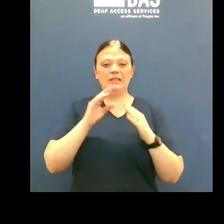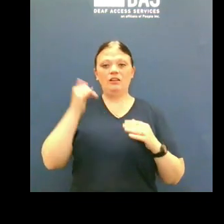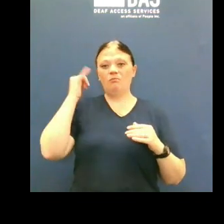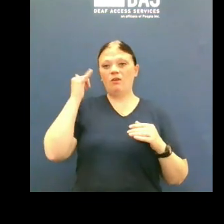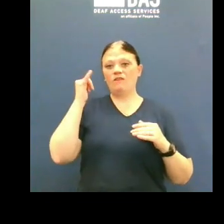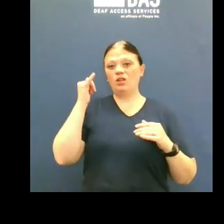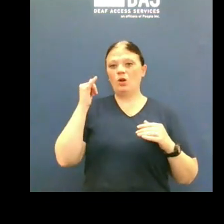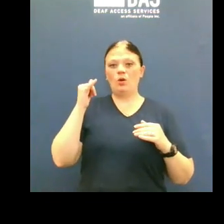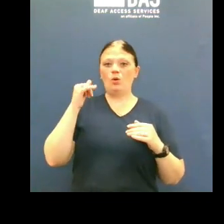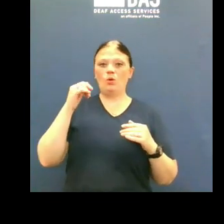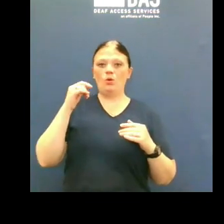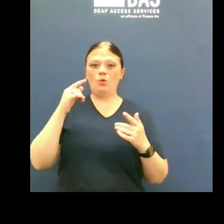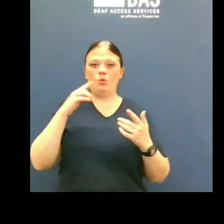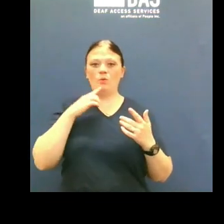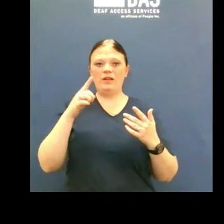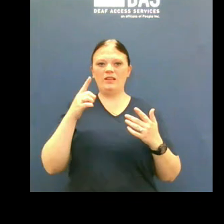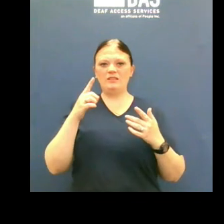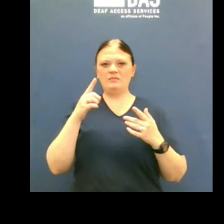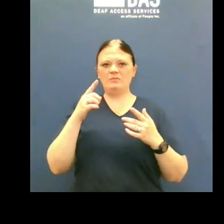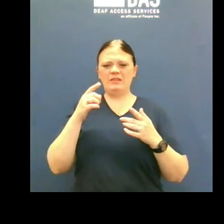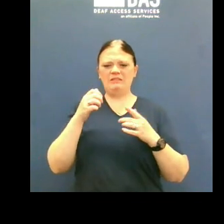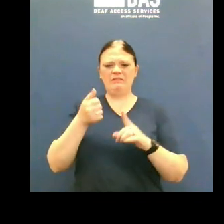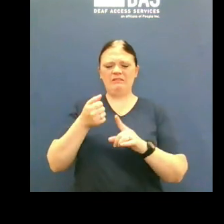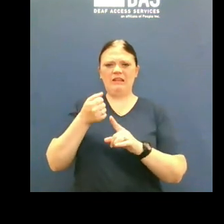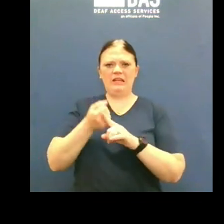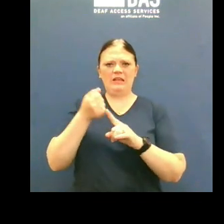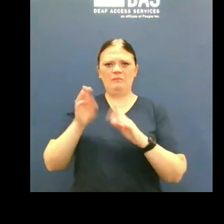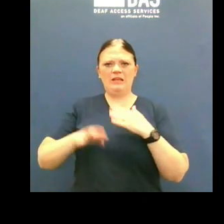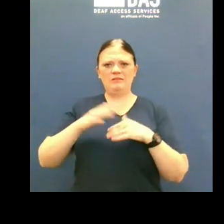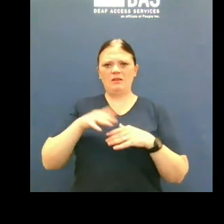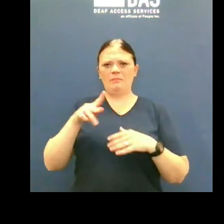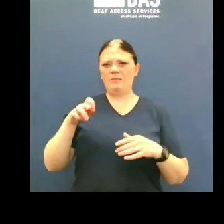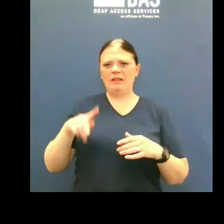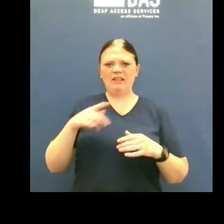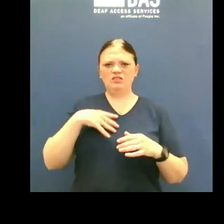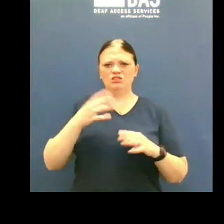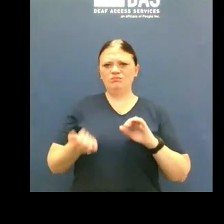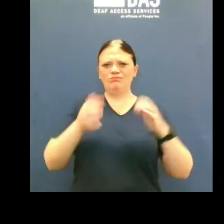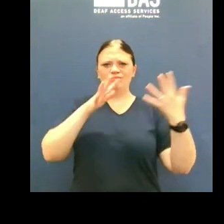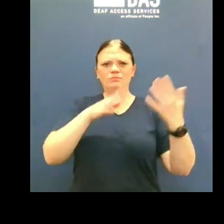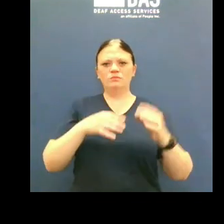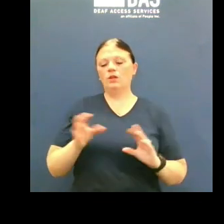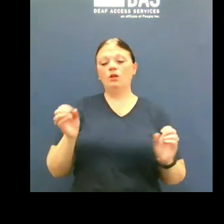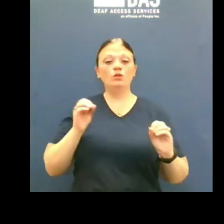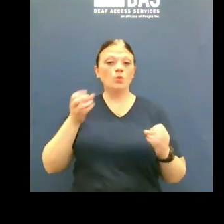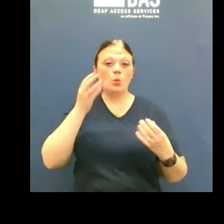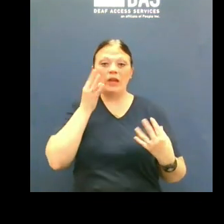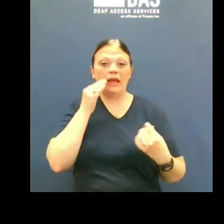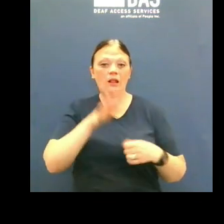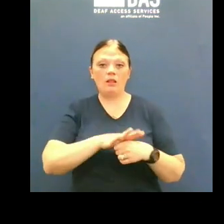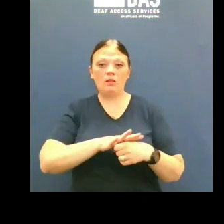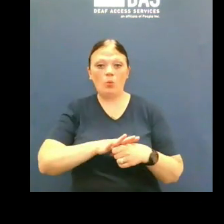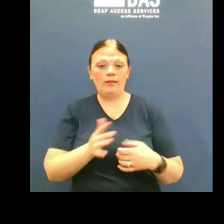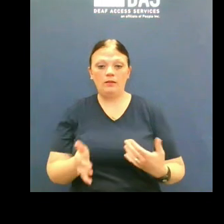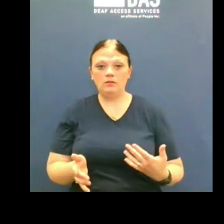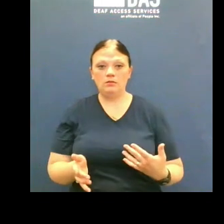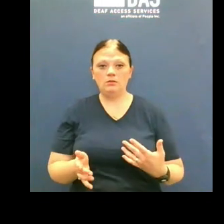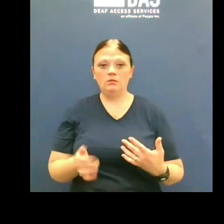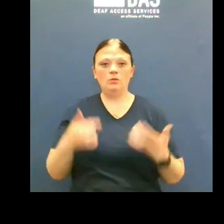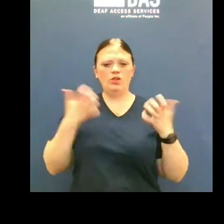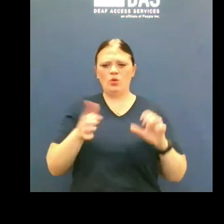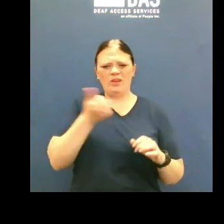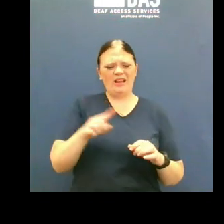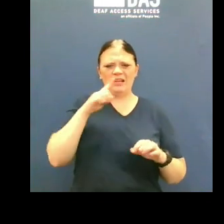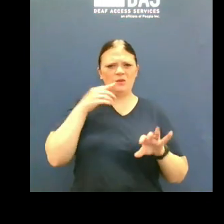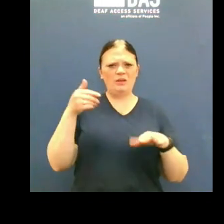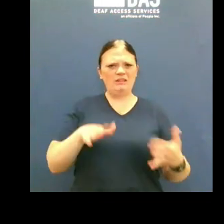being disproportionately hit in deaths based on the population, and there was no data for that locally. We don't want anyone to